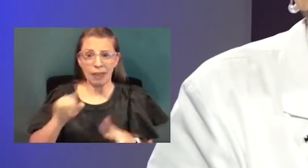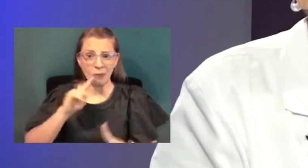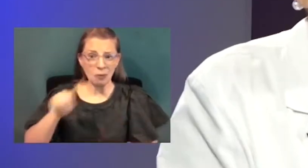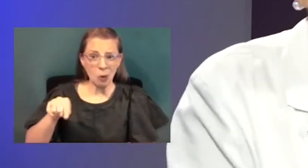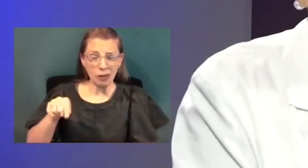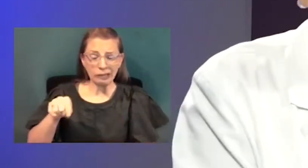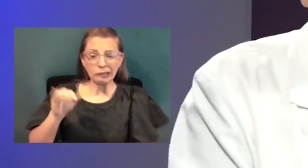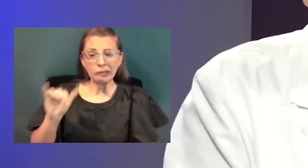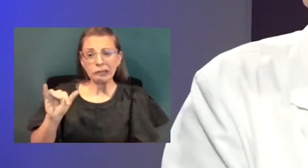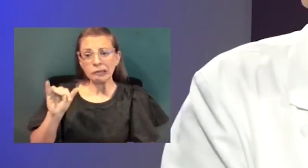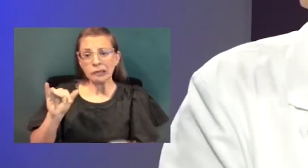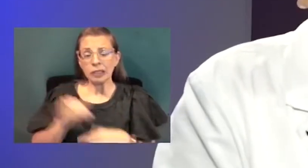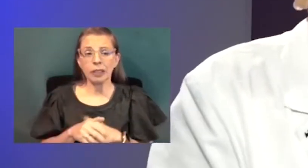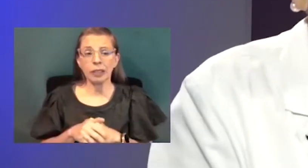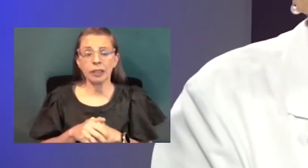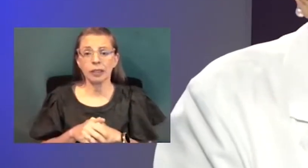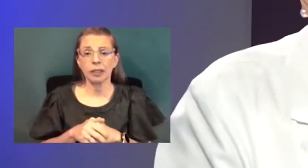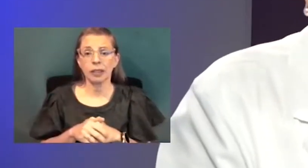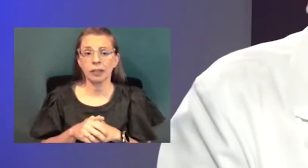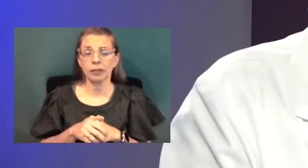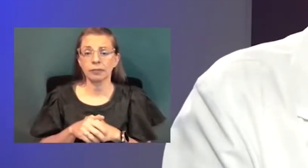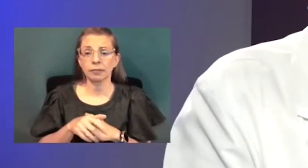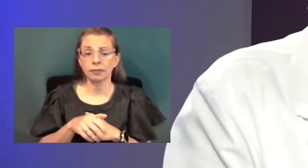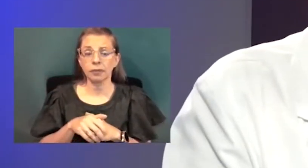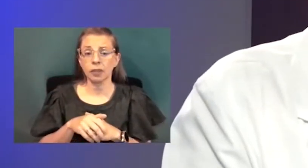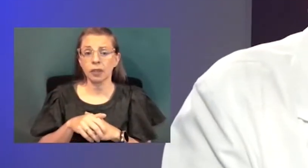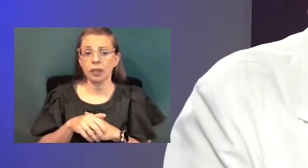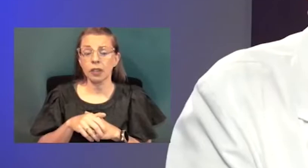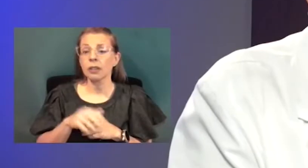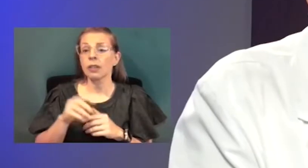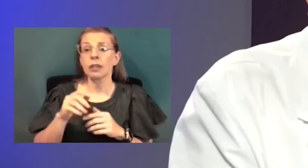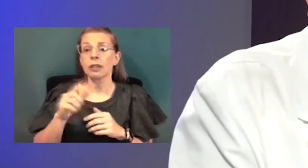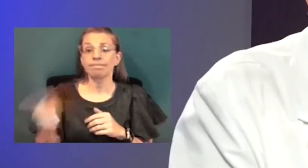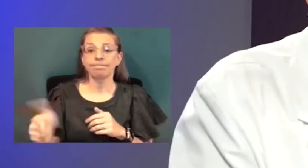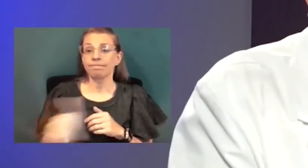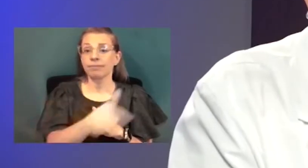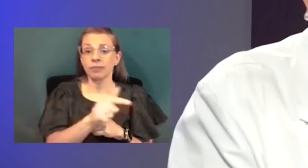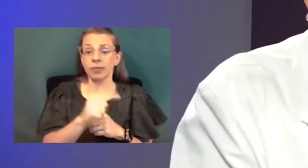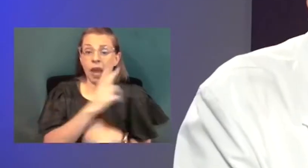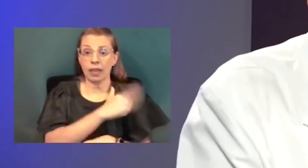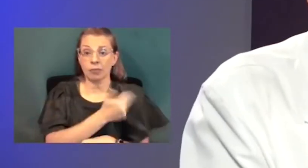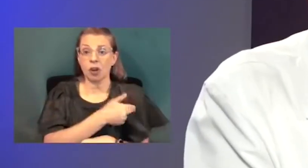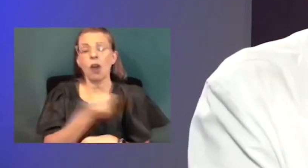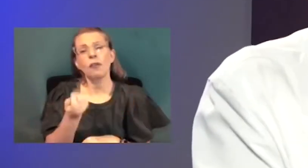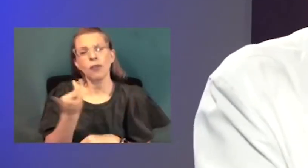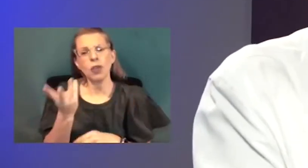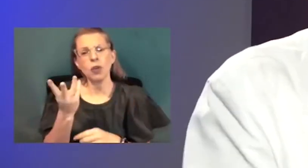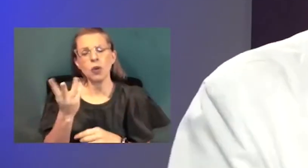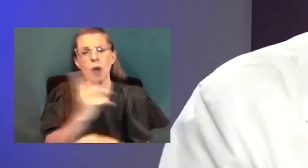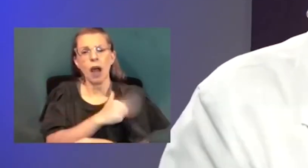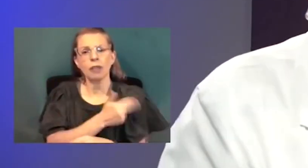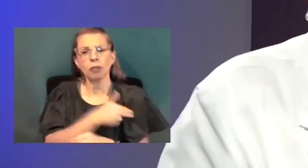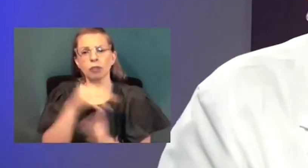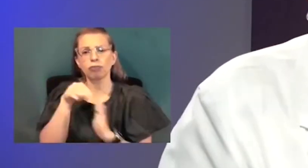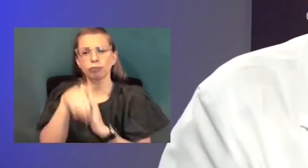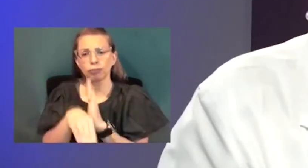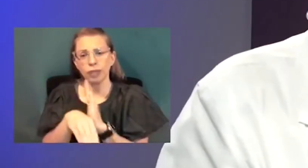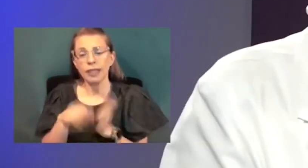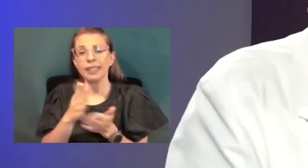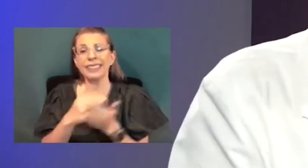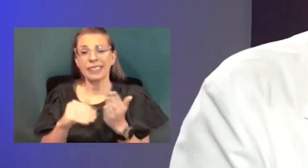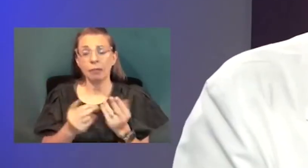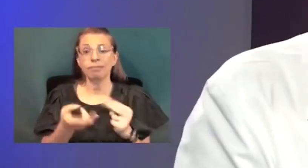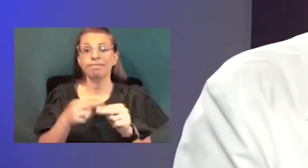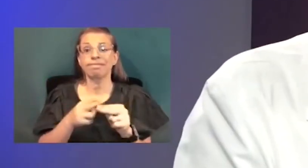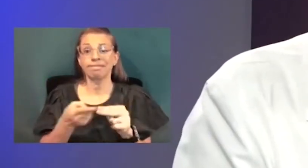And so when we went around the horn yesterday for all the hospitals, everybody's either holding steady. A few hospitals were down. Most had kind of doubled or tripled their COVID census, but